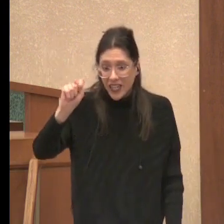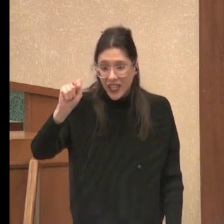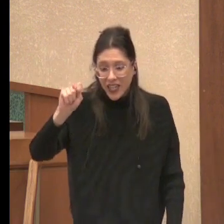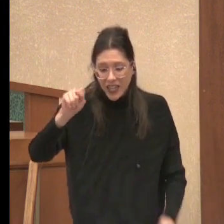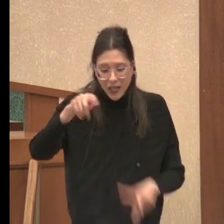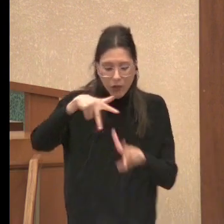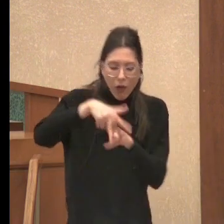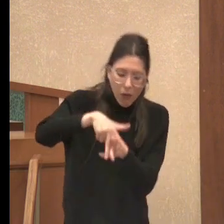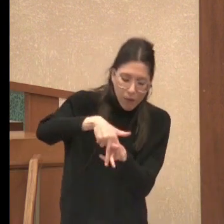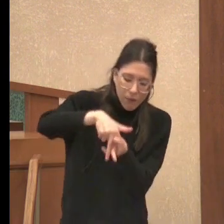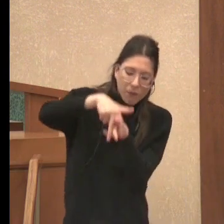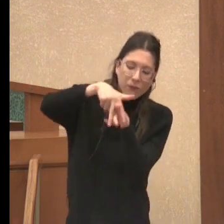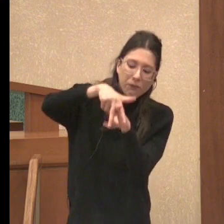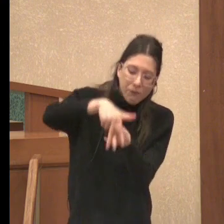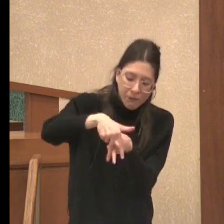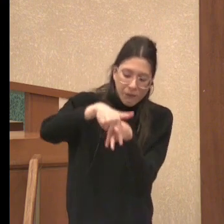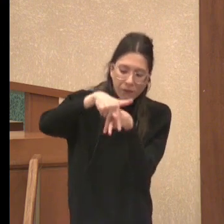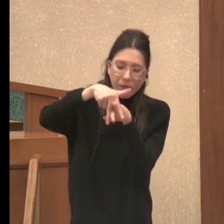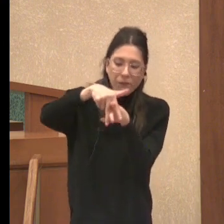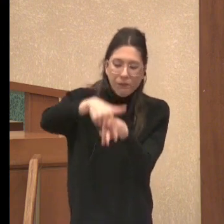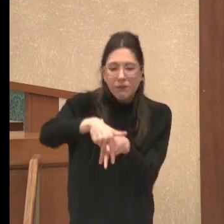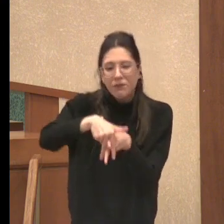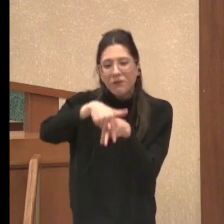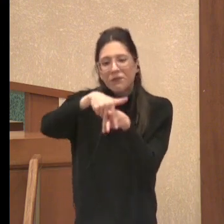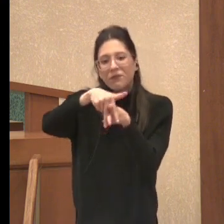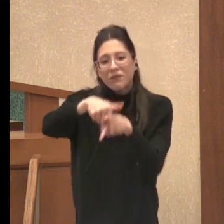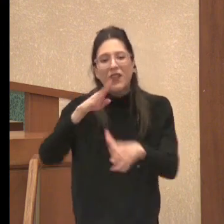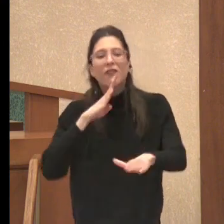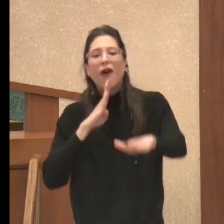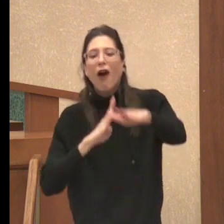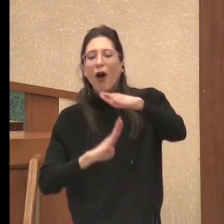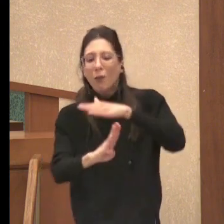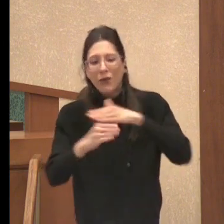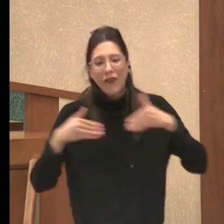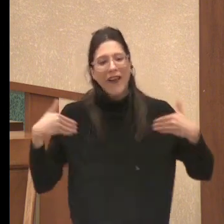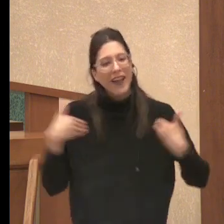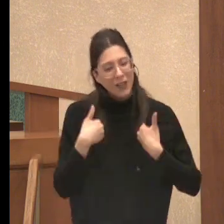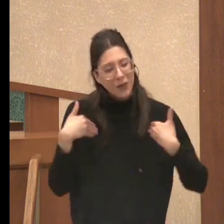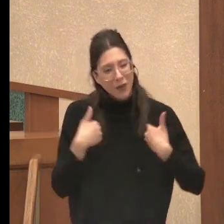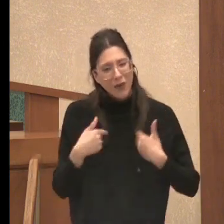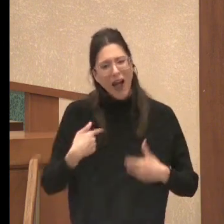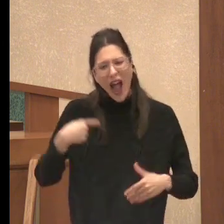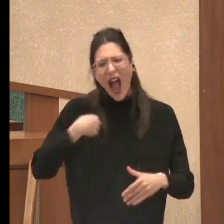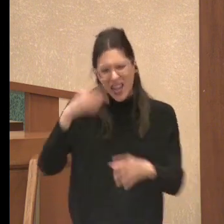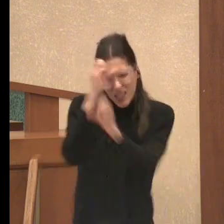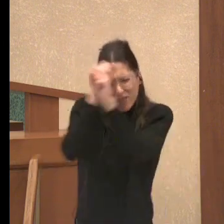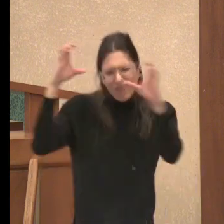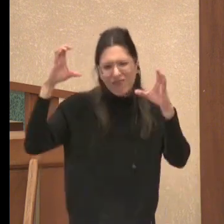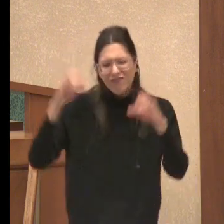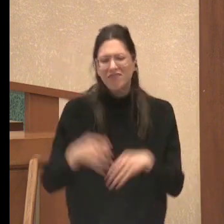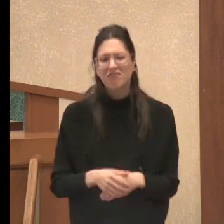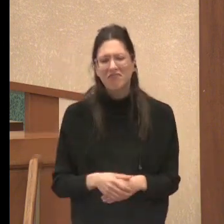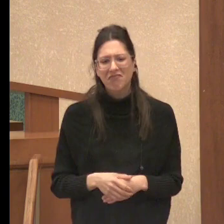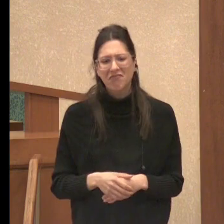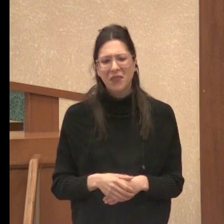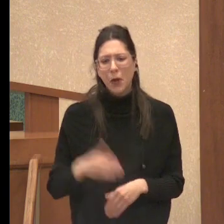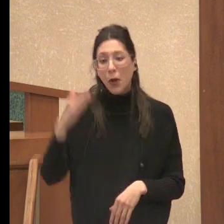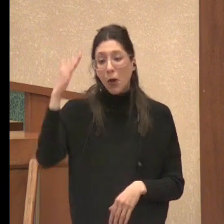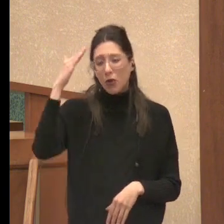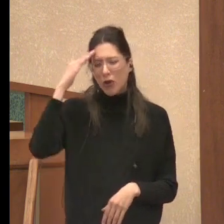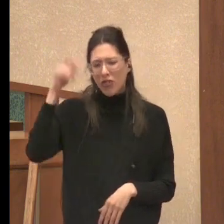he rode into Jerusalem on that humble animal. No, this